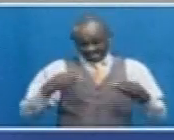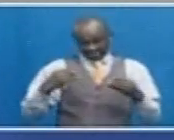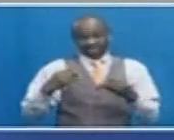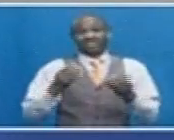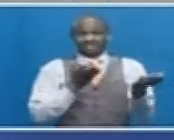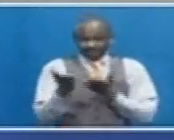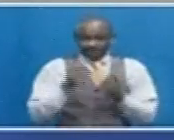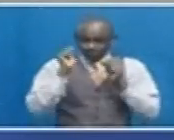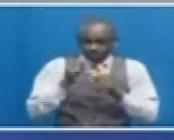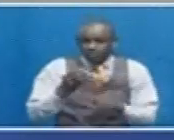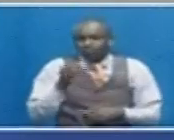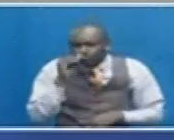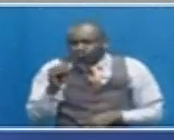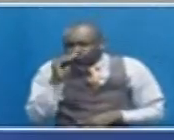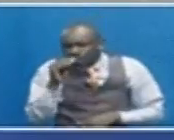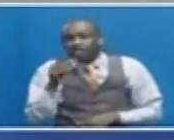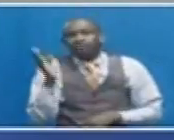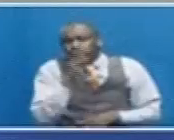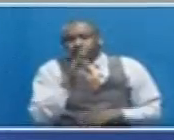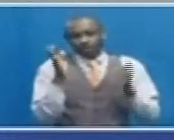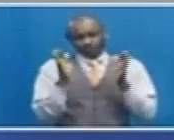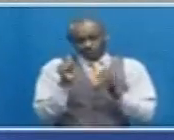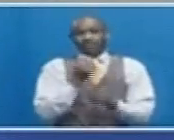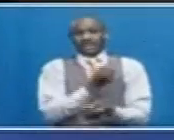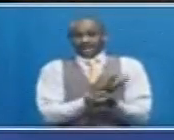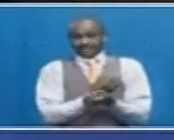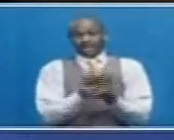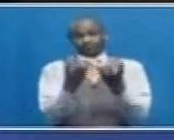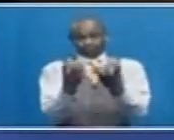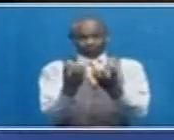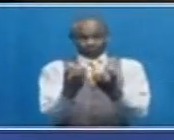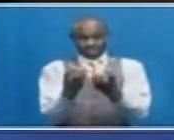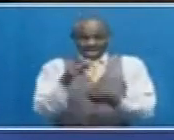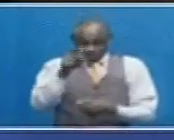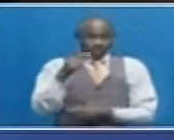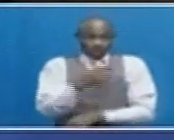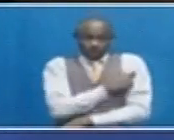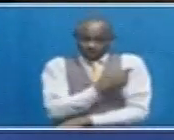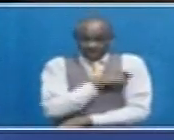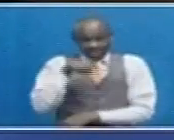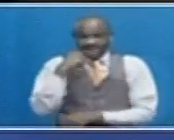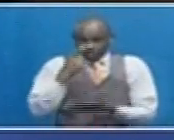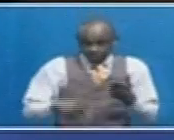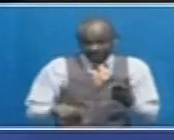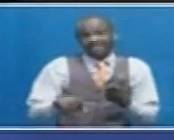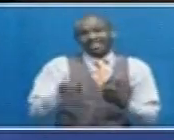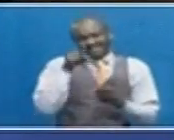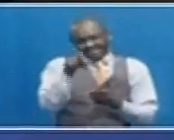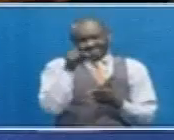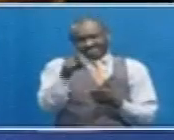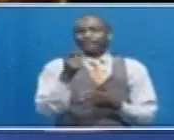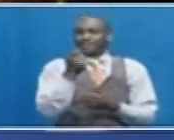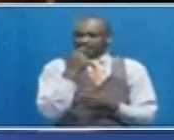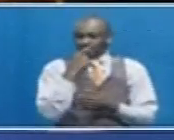for their ability to sniff out the odors associated with the disease. According to Dr. Claire Guest, who founded the charity